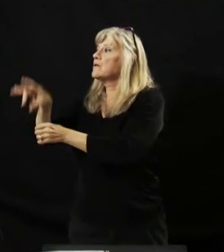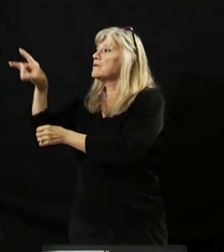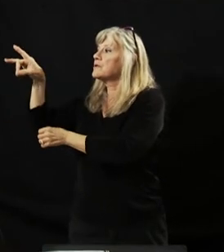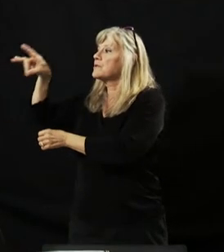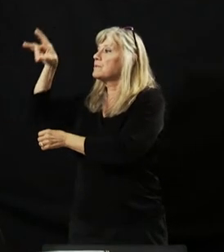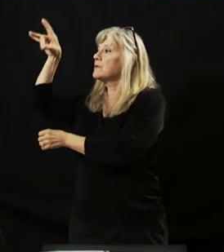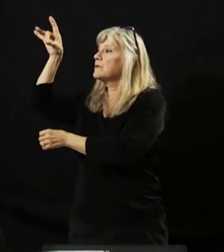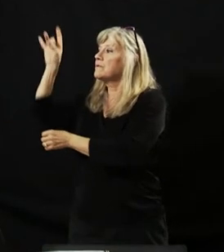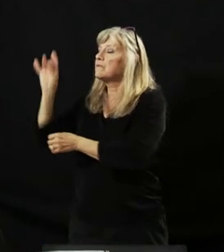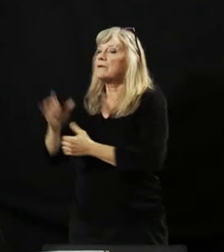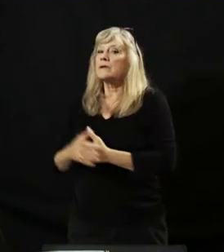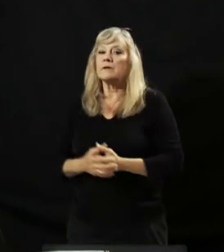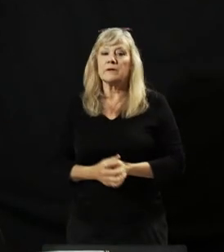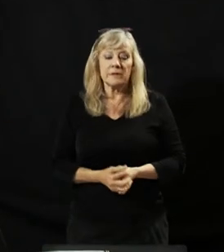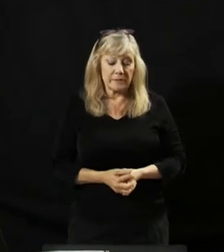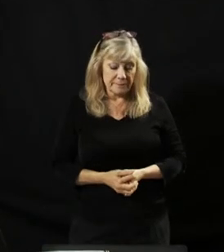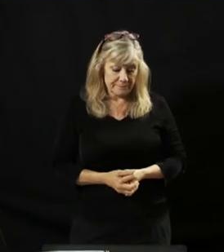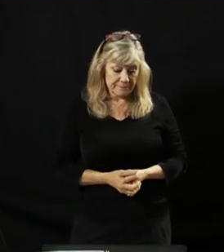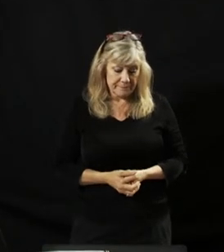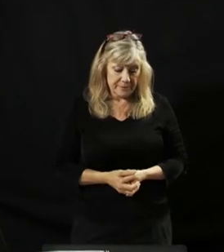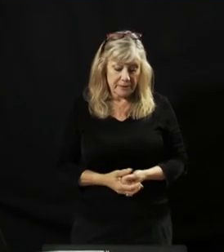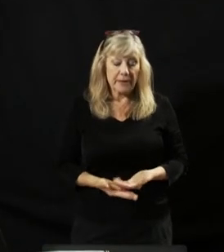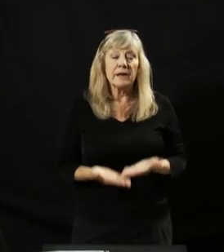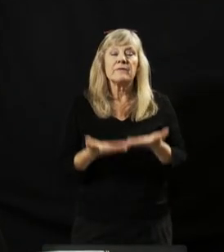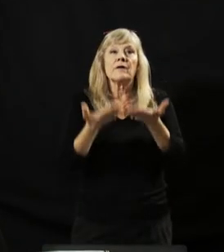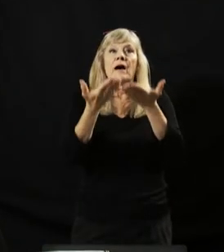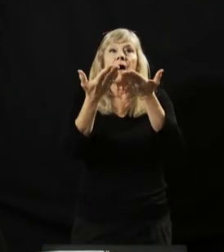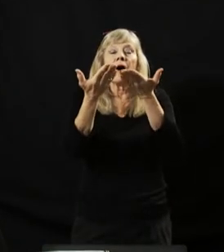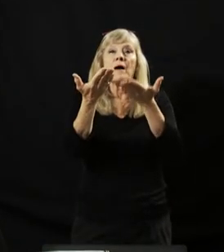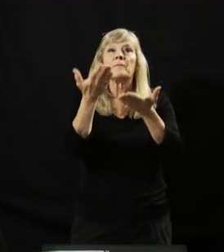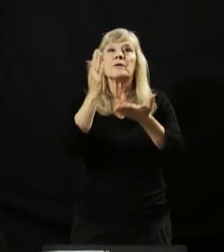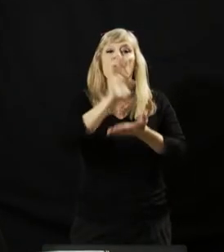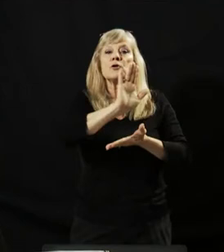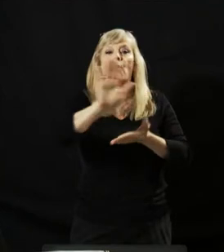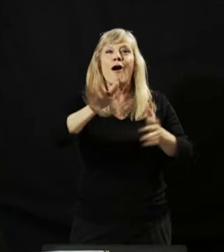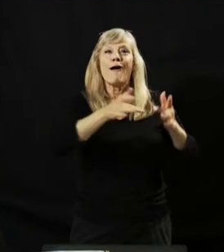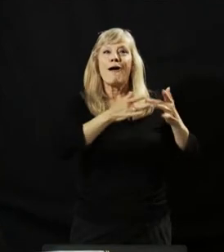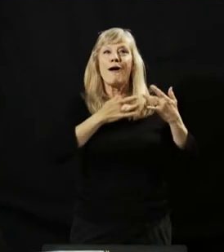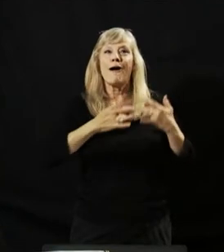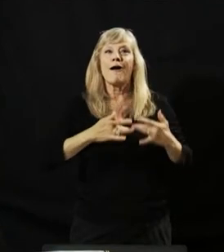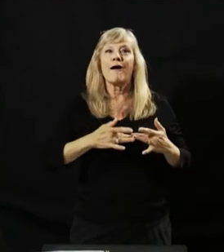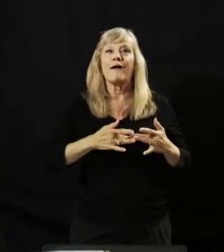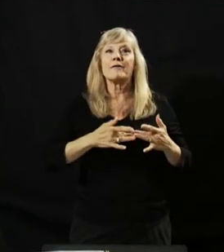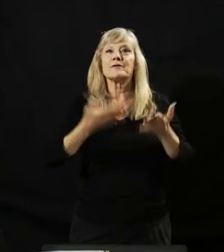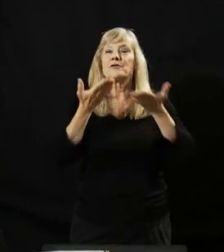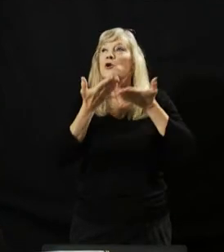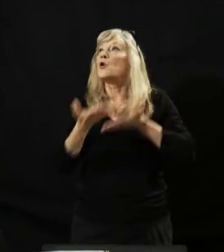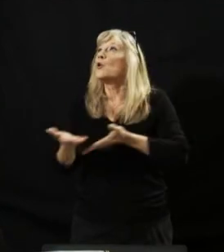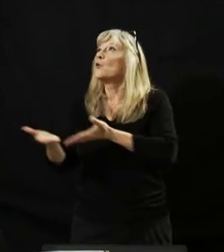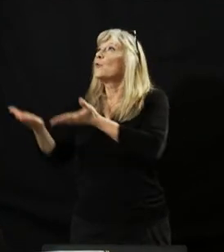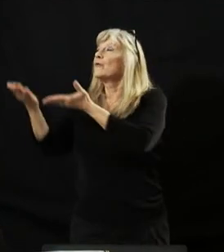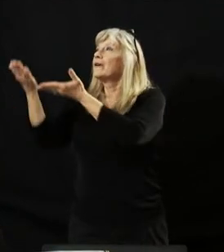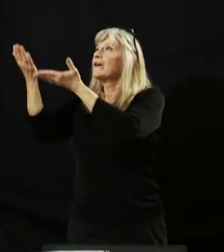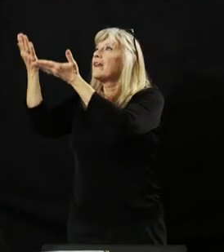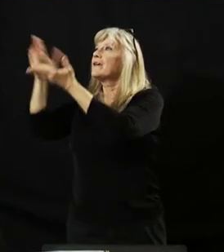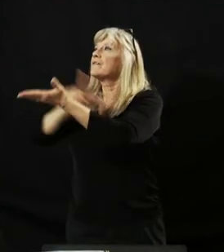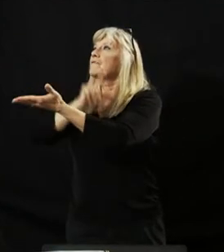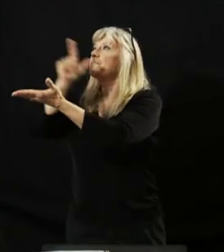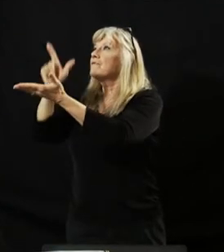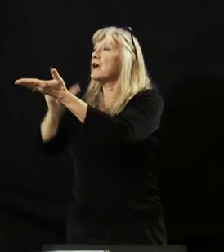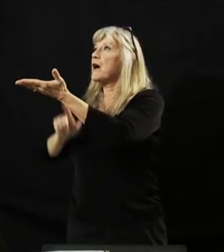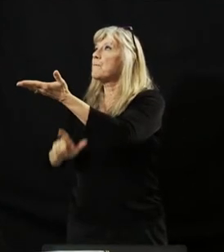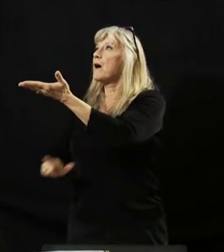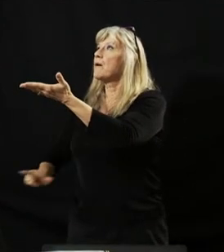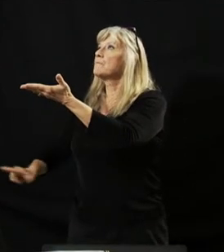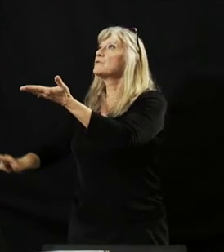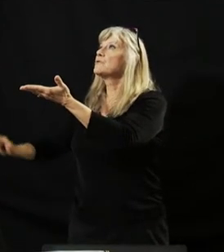With your spirit. Lift up your hearts. We